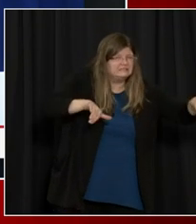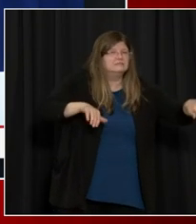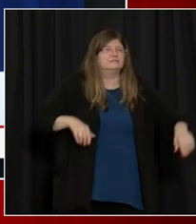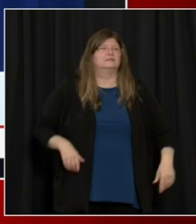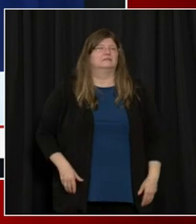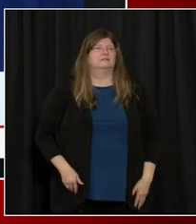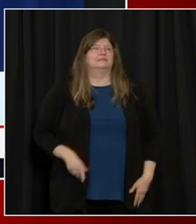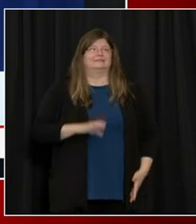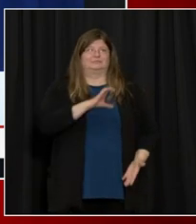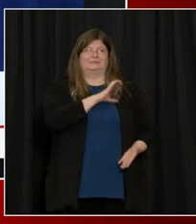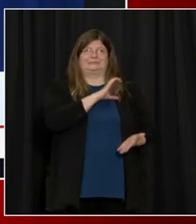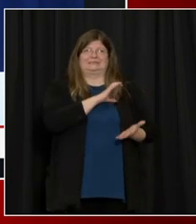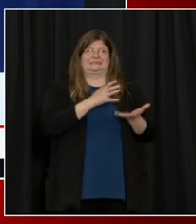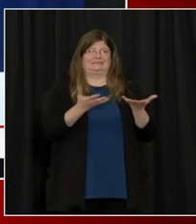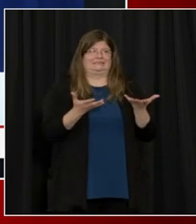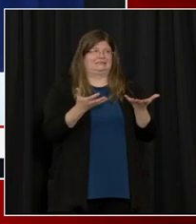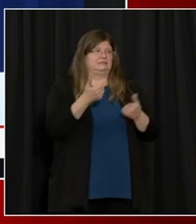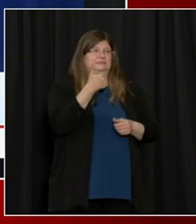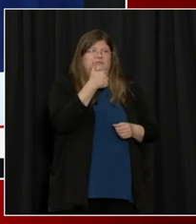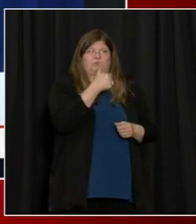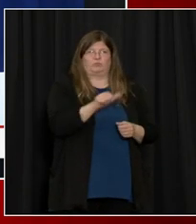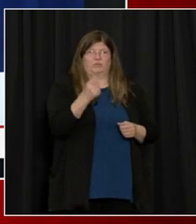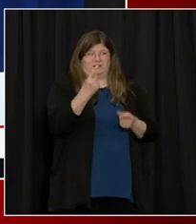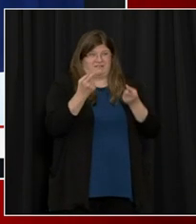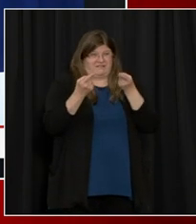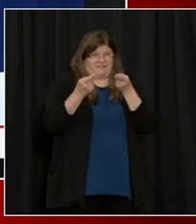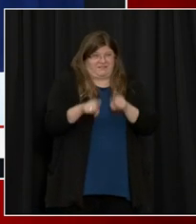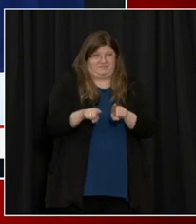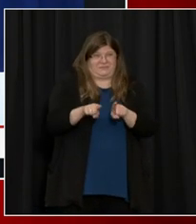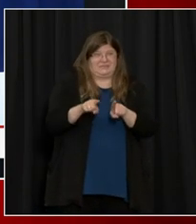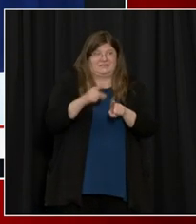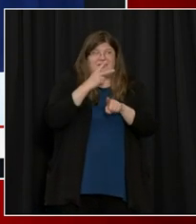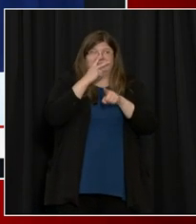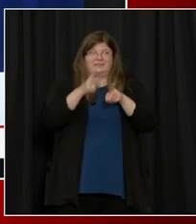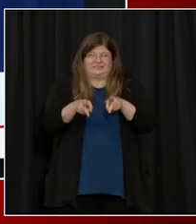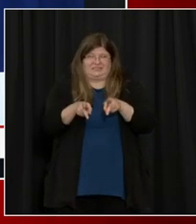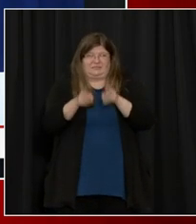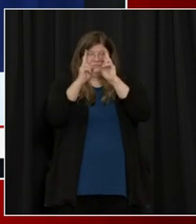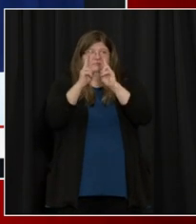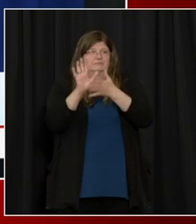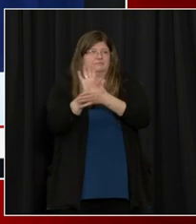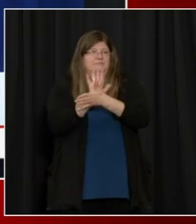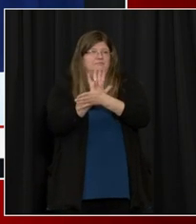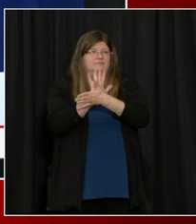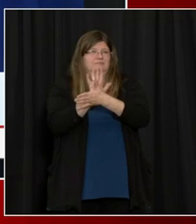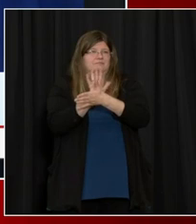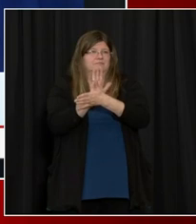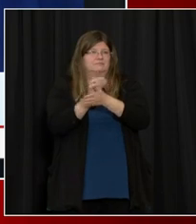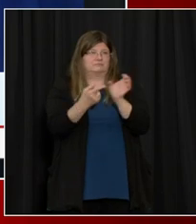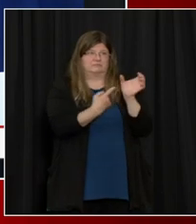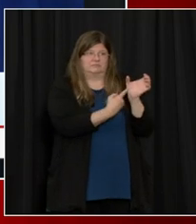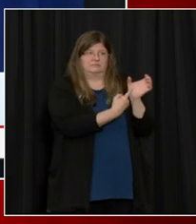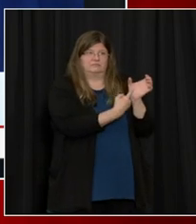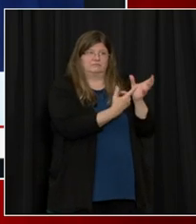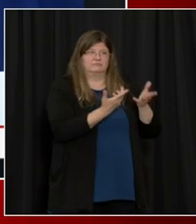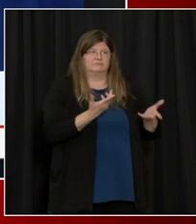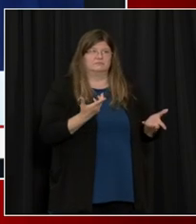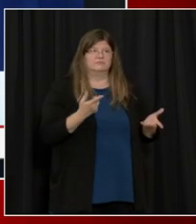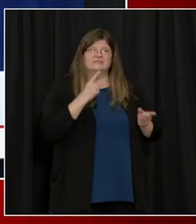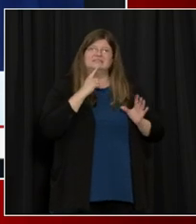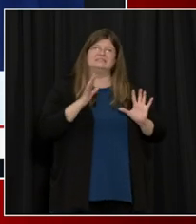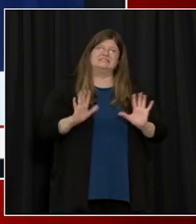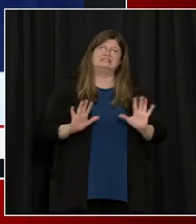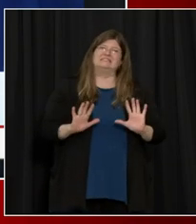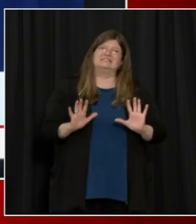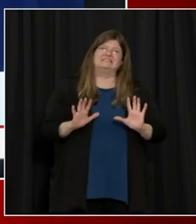incident that we watch, a snapshot of a video, is indicative of the relationship that the police have with our community. It's an